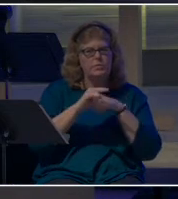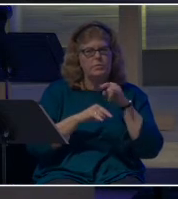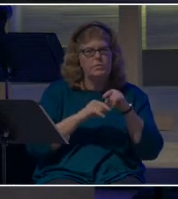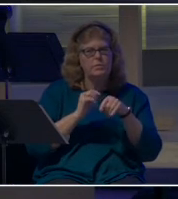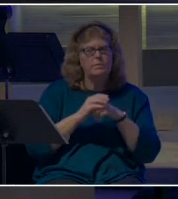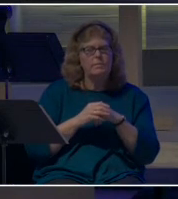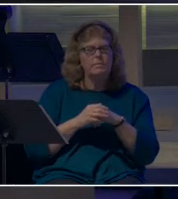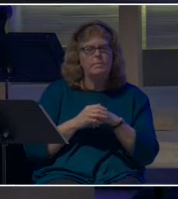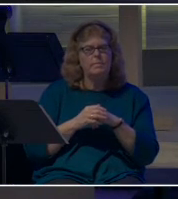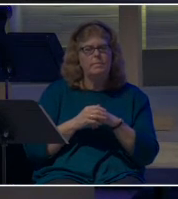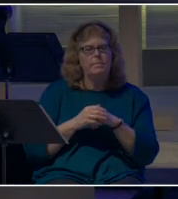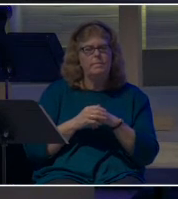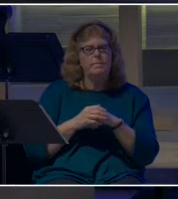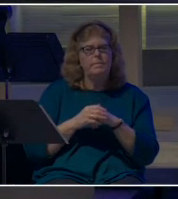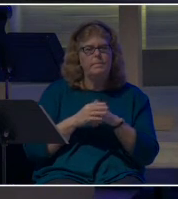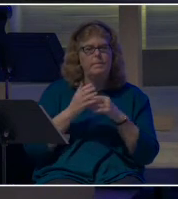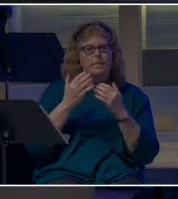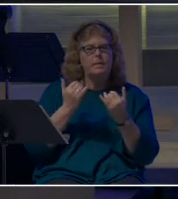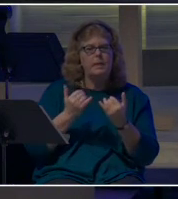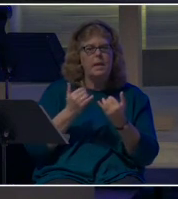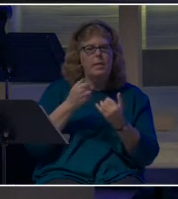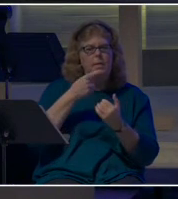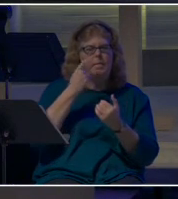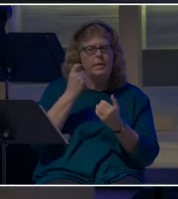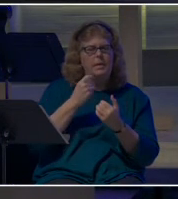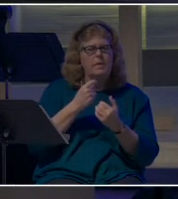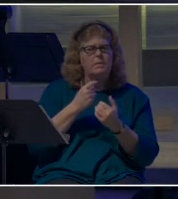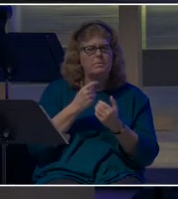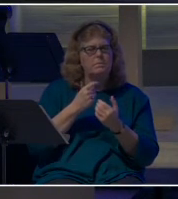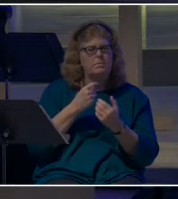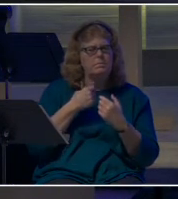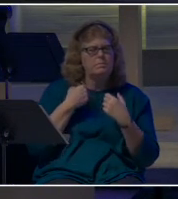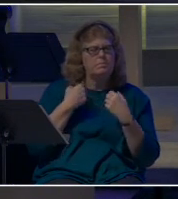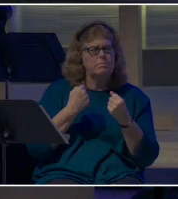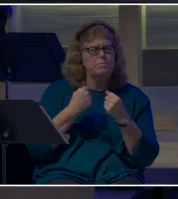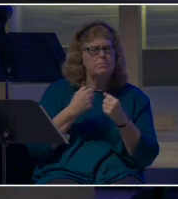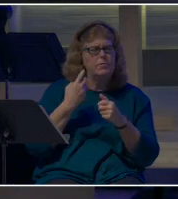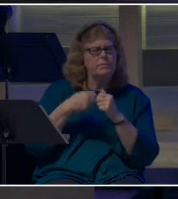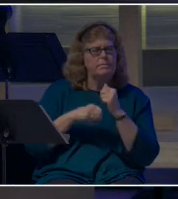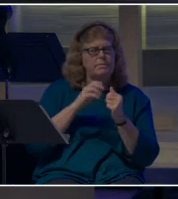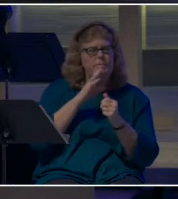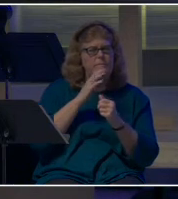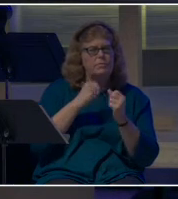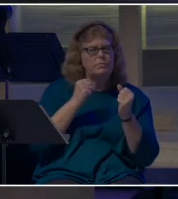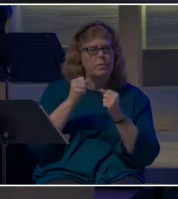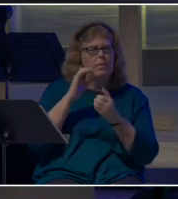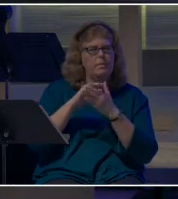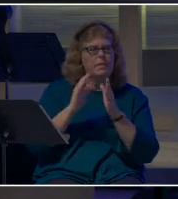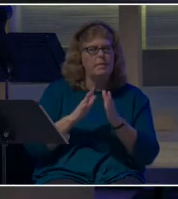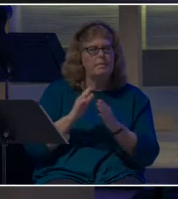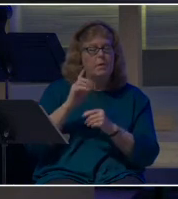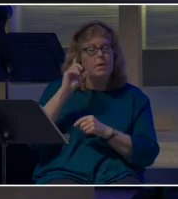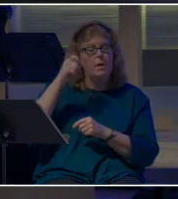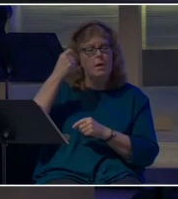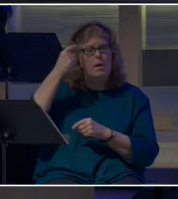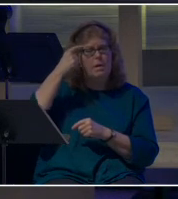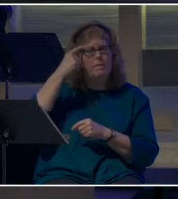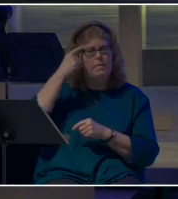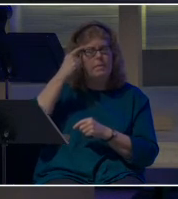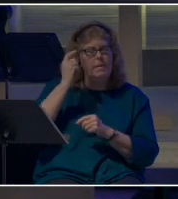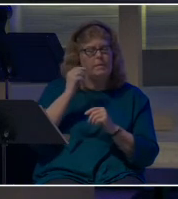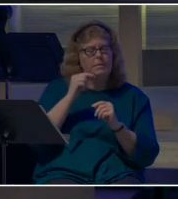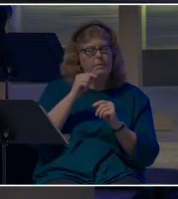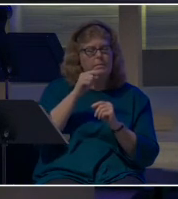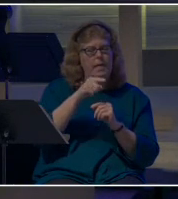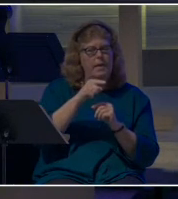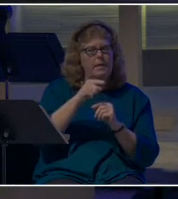Now, because of his outspoken beliefs and for being a strong believer, the government had put him